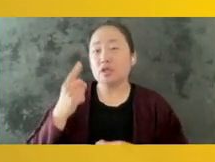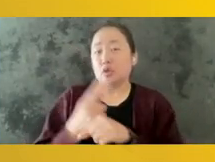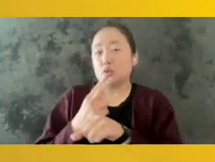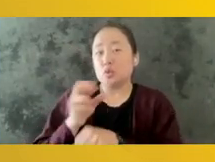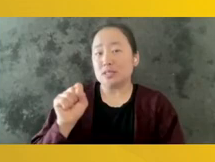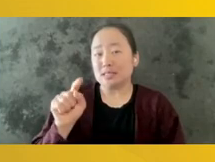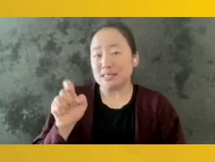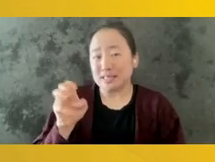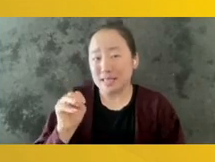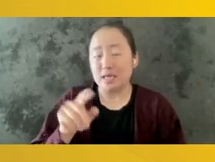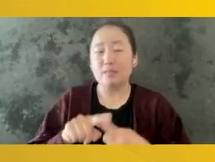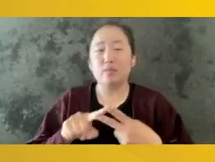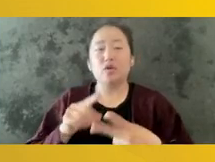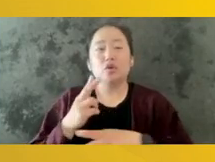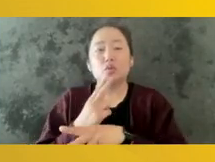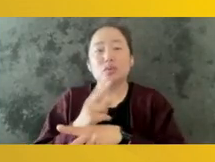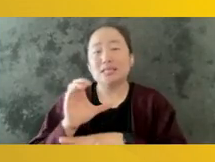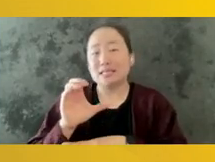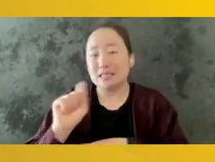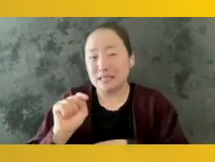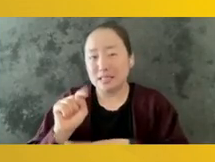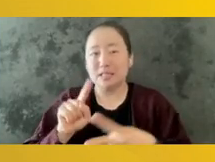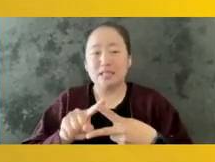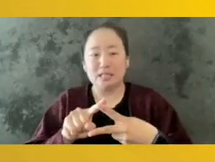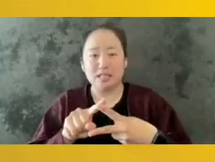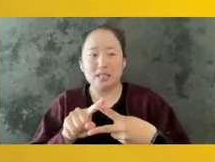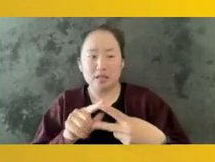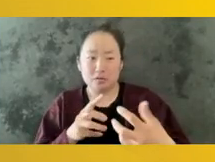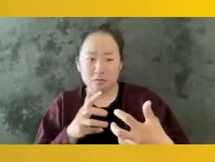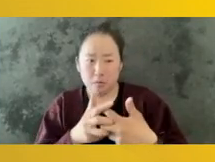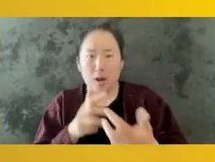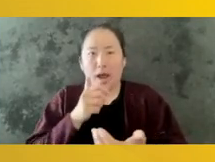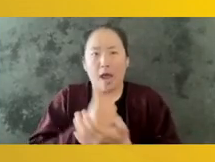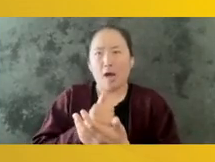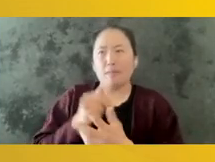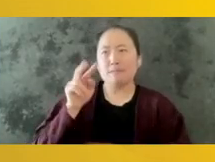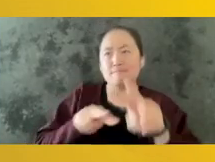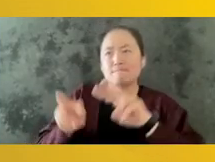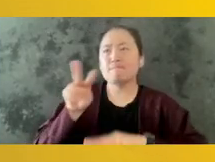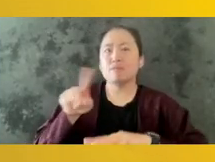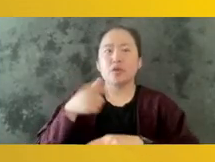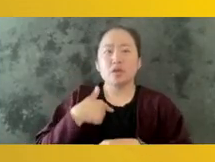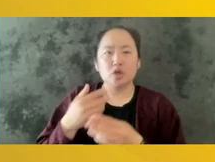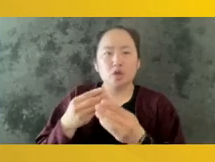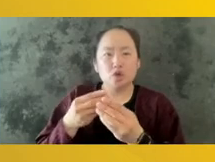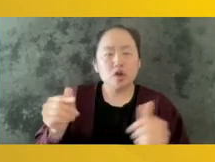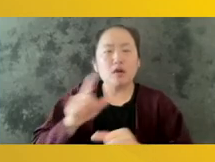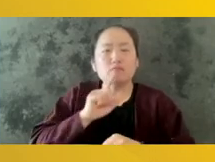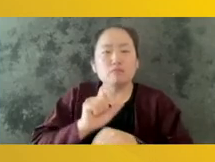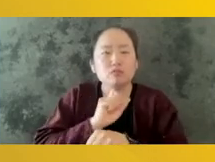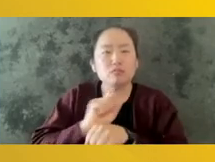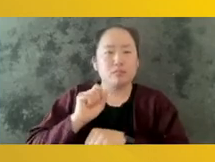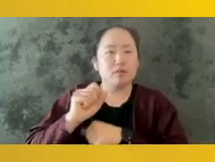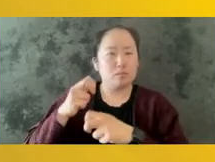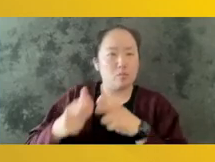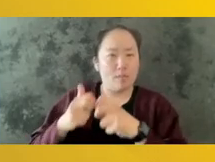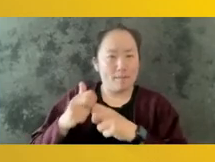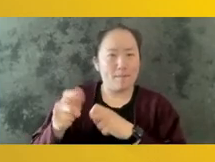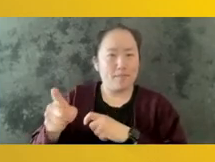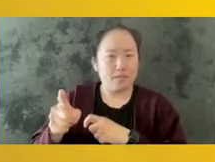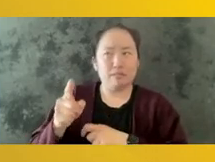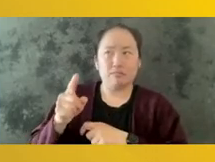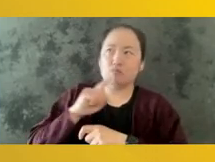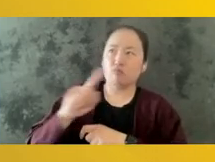solve real world problems. That was when I learned about the research that Sarah Mallette was doing to protect whales. So we